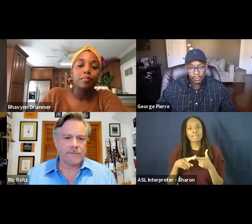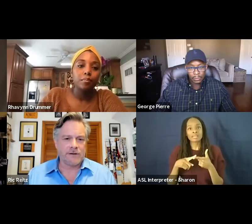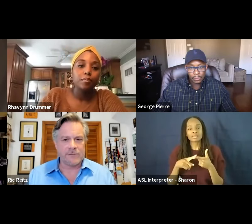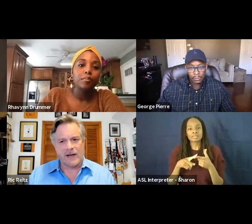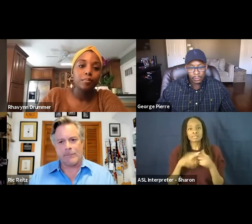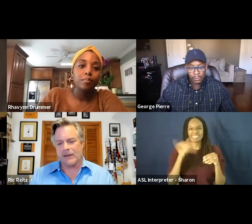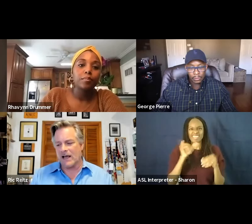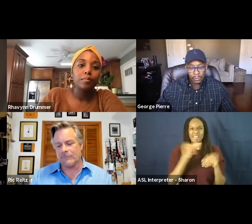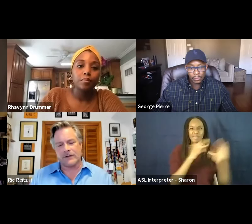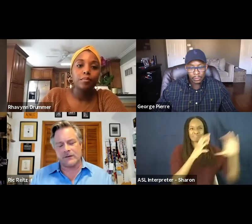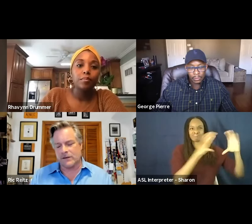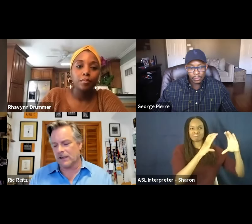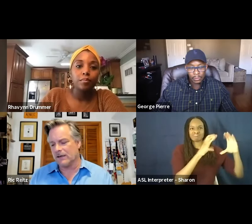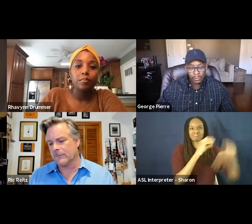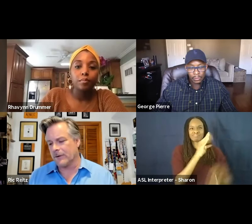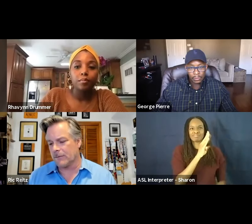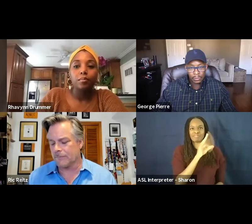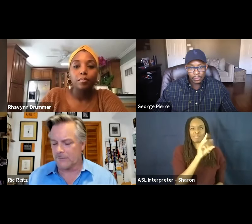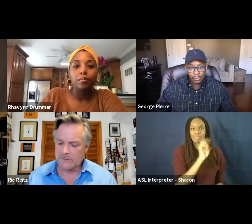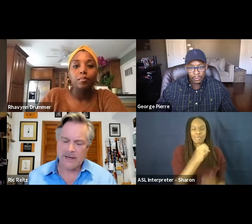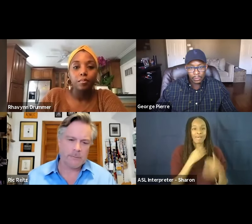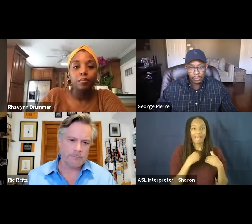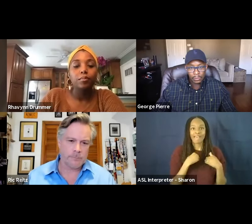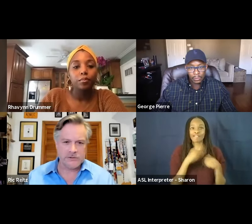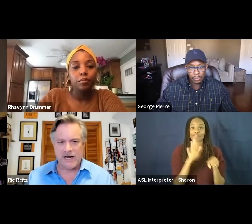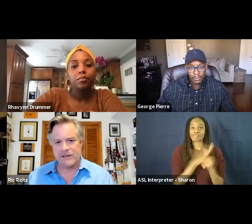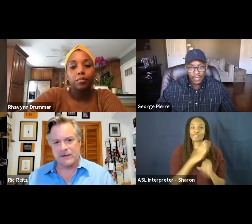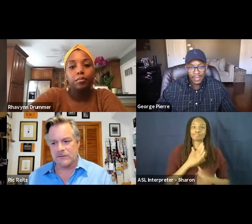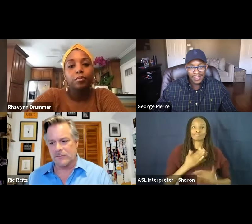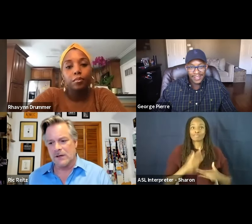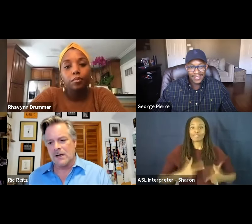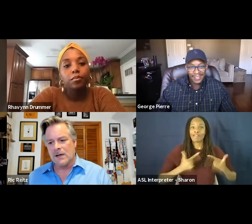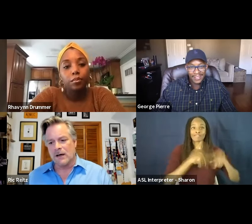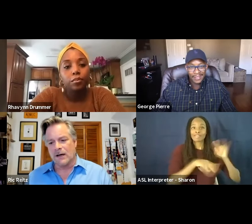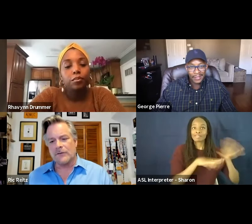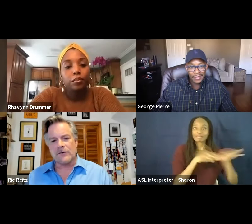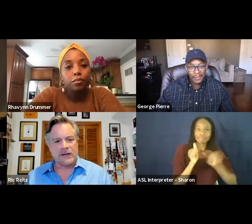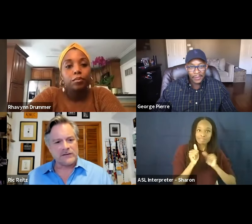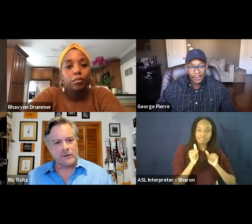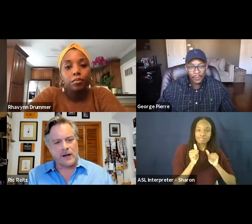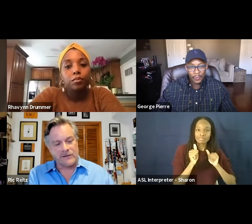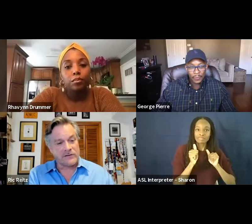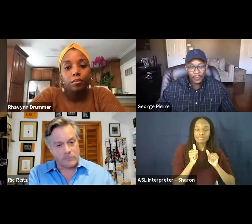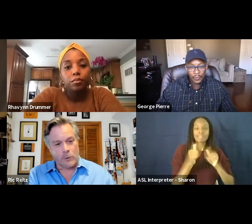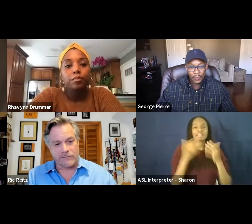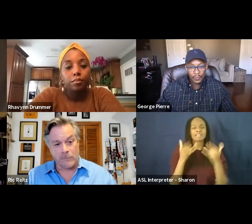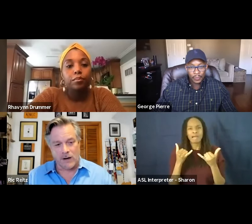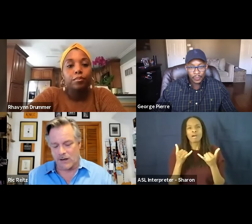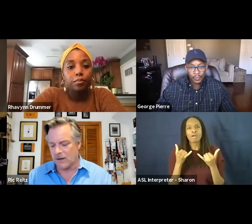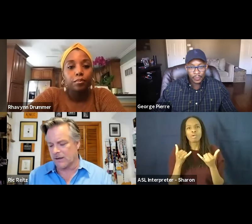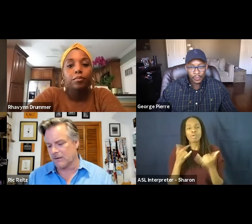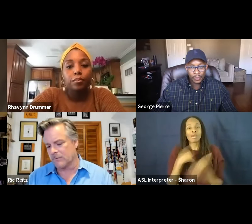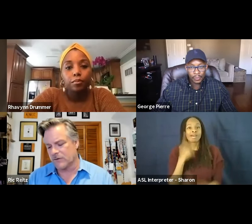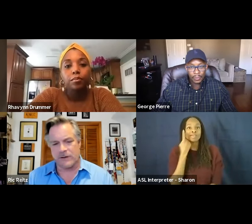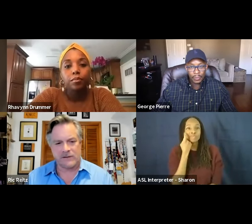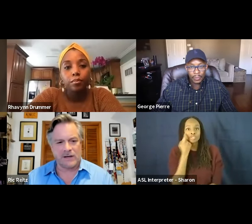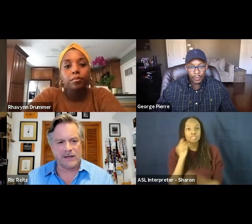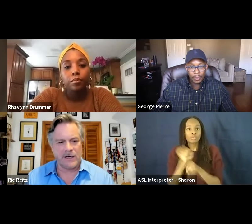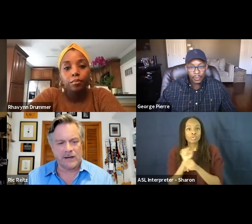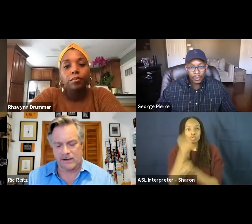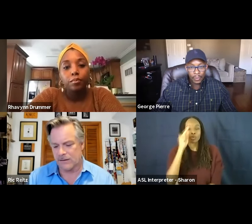had a full and happy life, but they couldn't leave the bubble. So now we projected into other things. I know I just worked for Mark